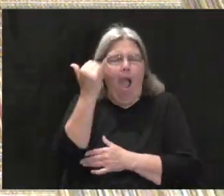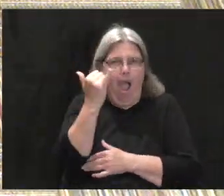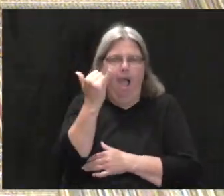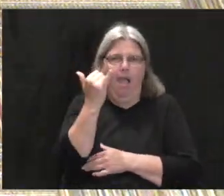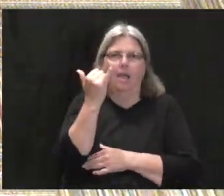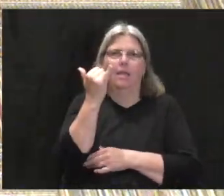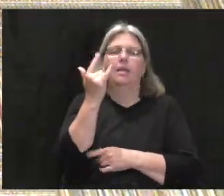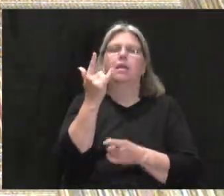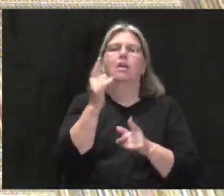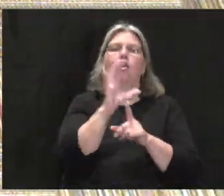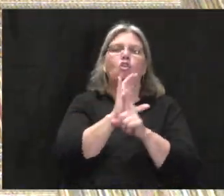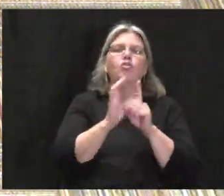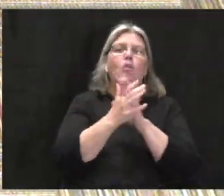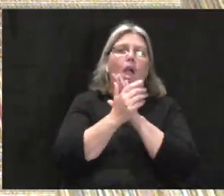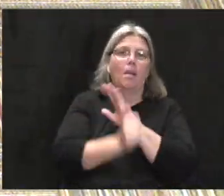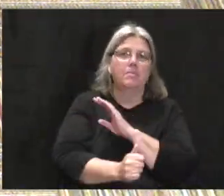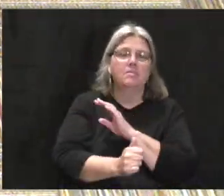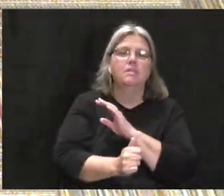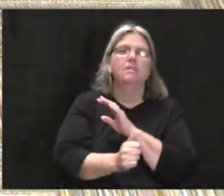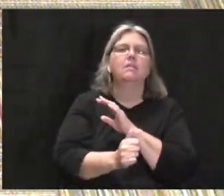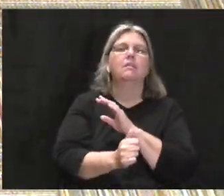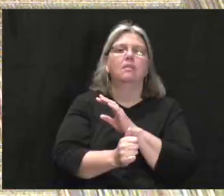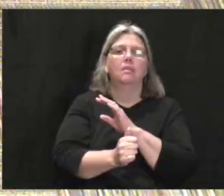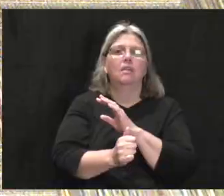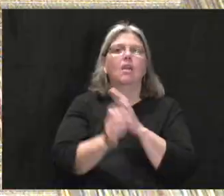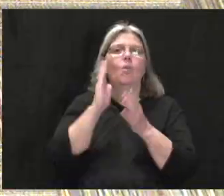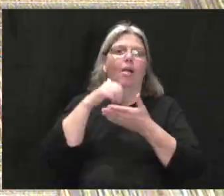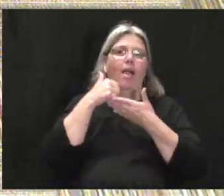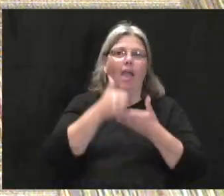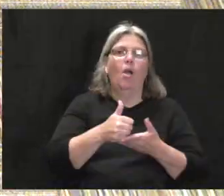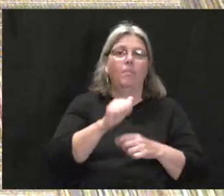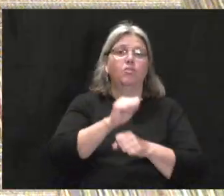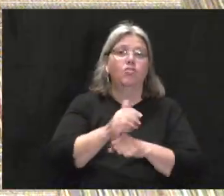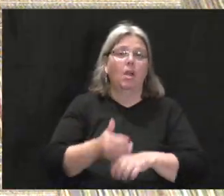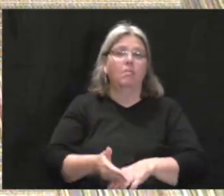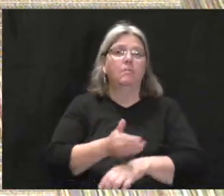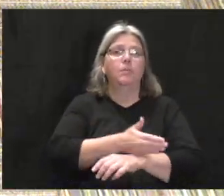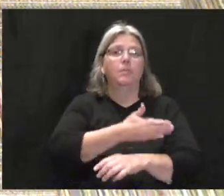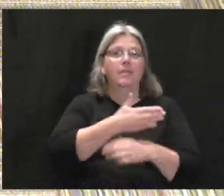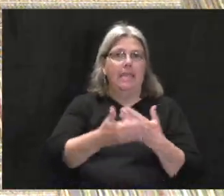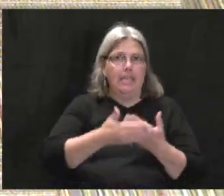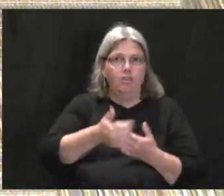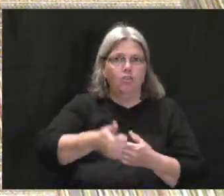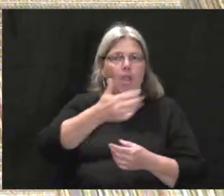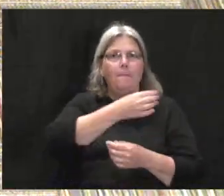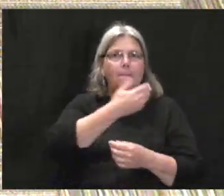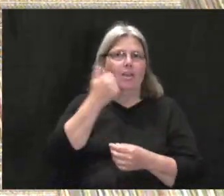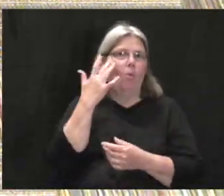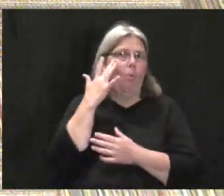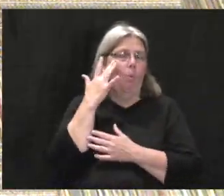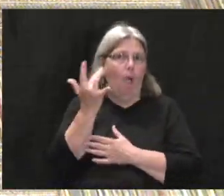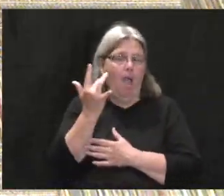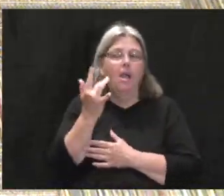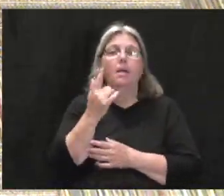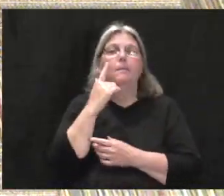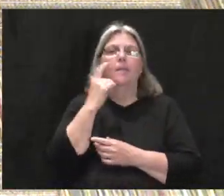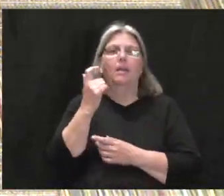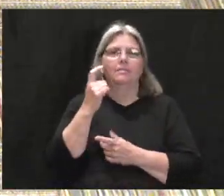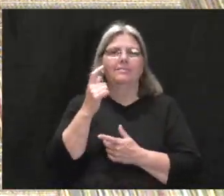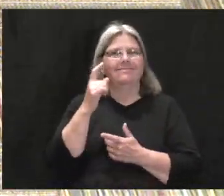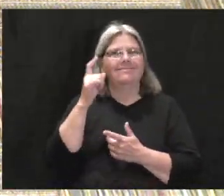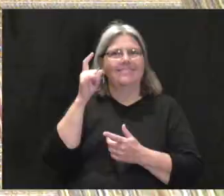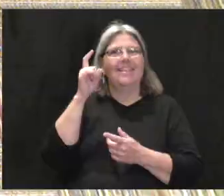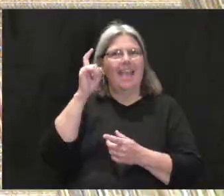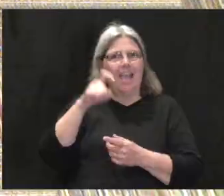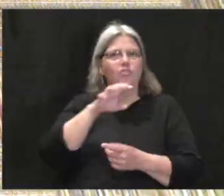to have benefit for them as well. If not, it's a lot of work that they don't see they're not seeing what's in it for